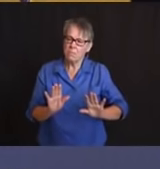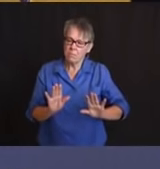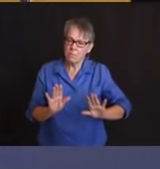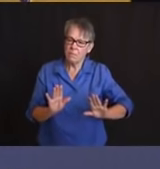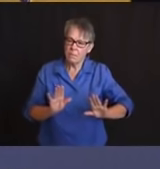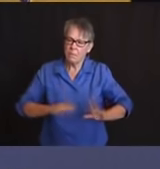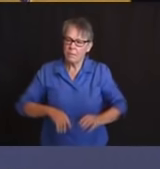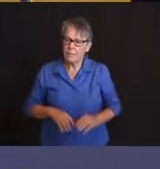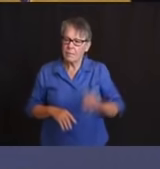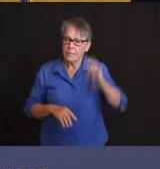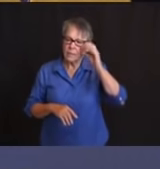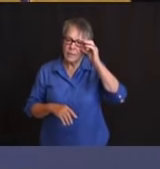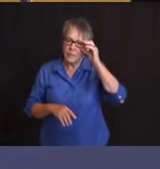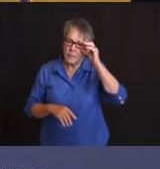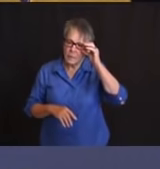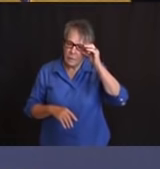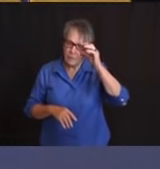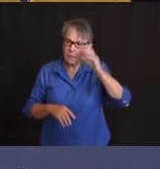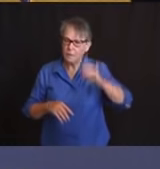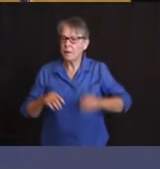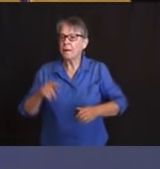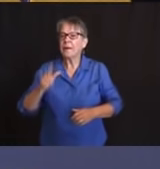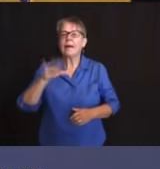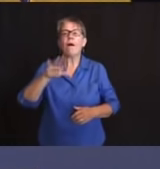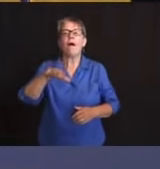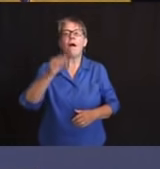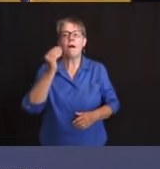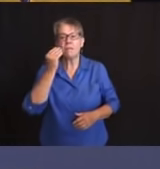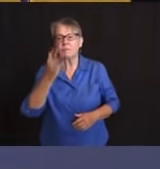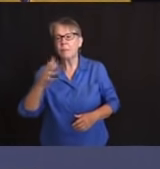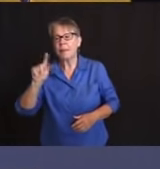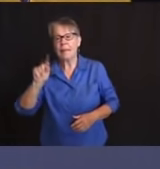NJ.org. It has raised how much at this point?